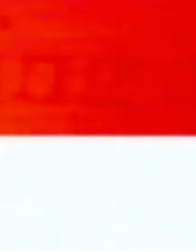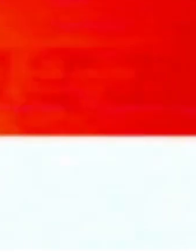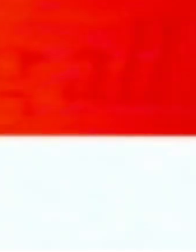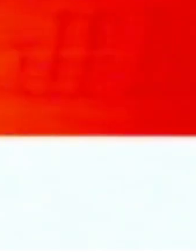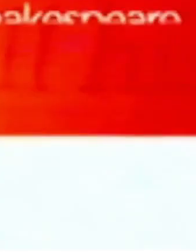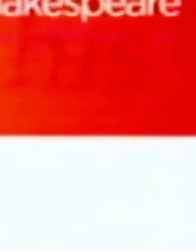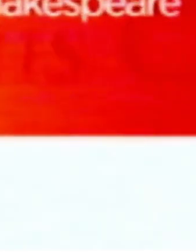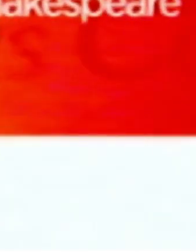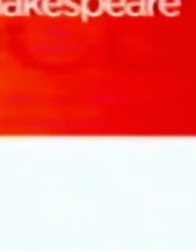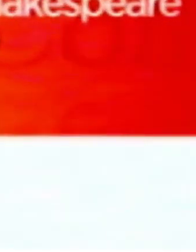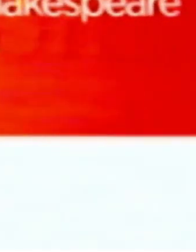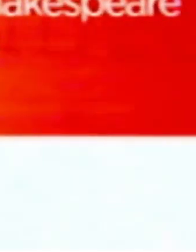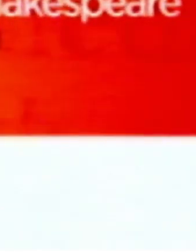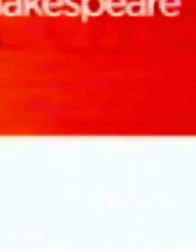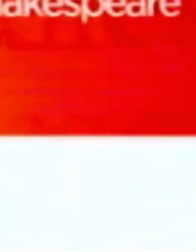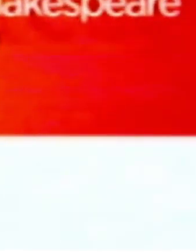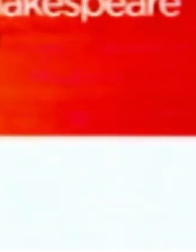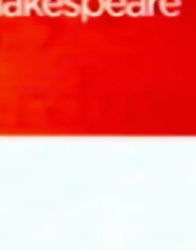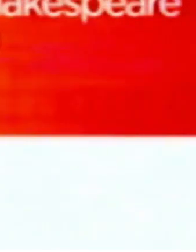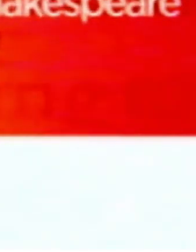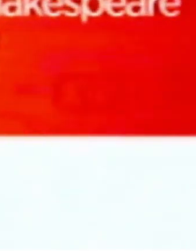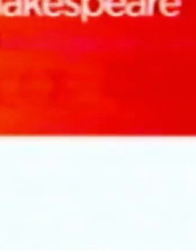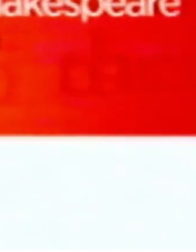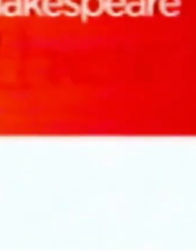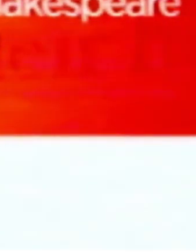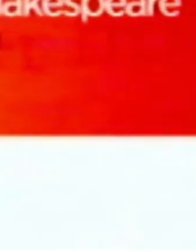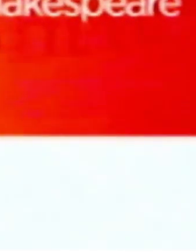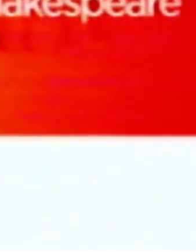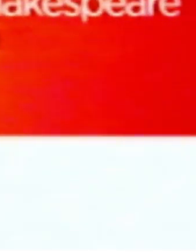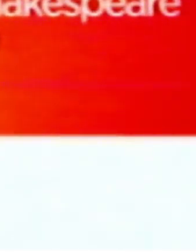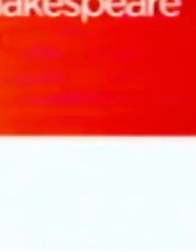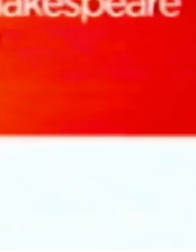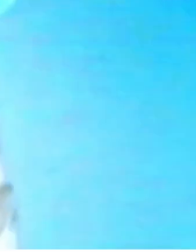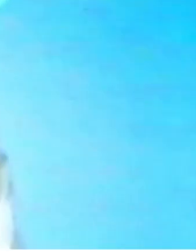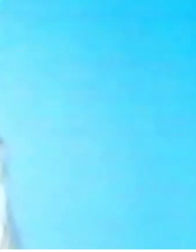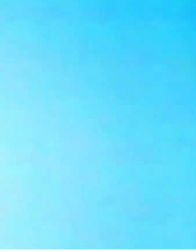not to be? Stealing Shakespeare, Tuesday, 8:30, ABC One.